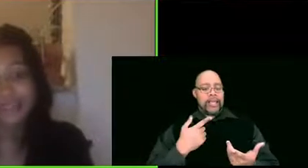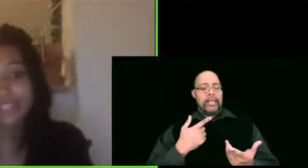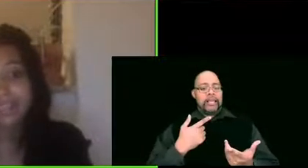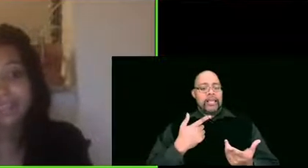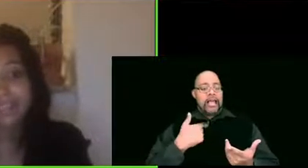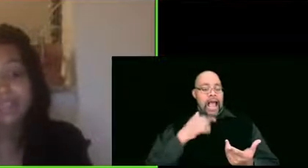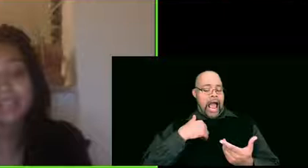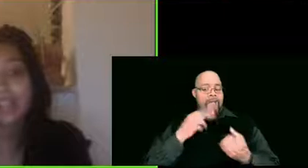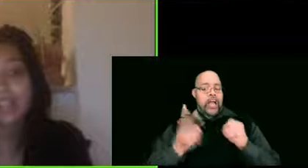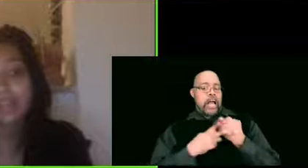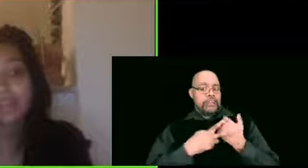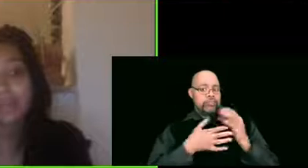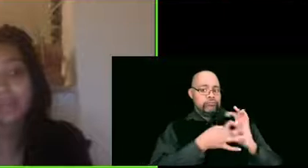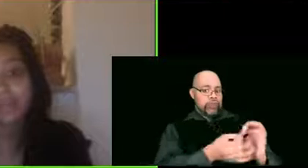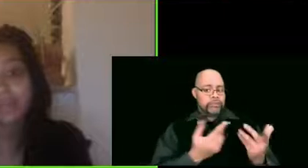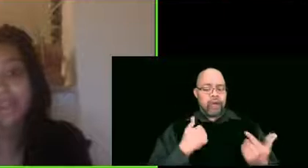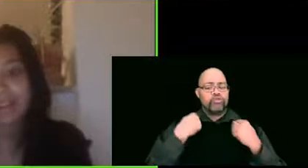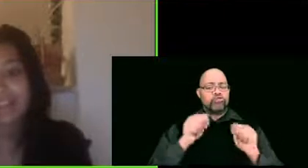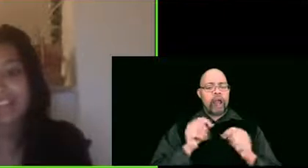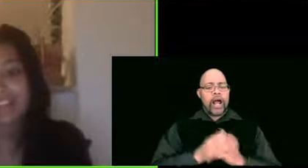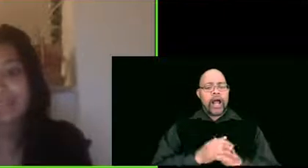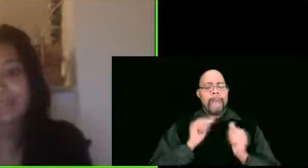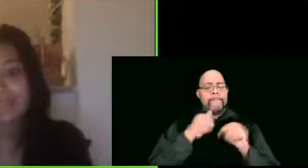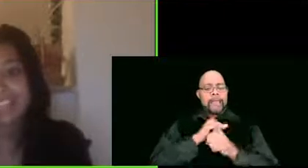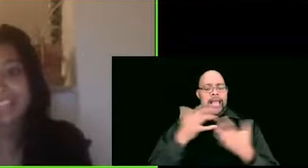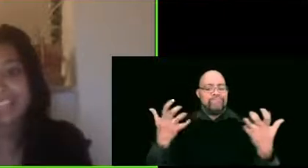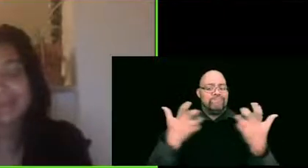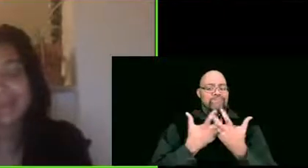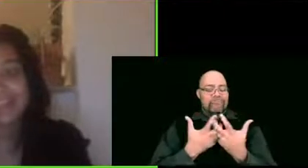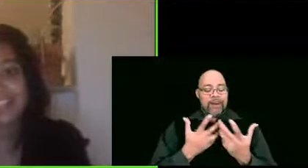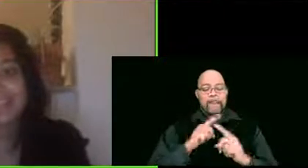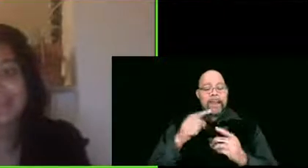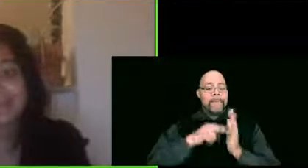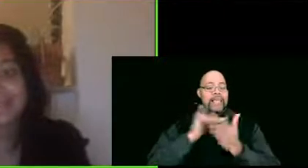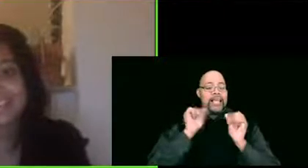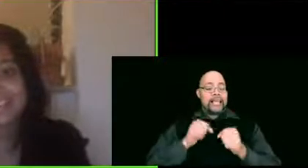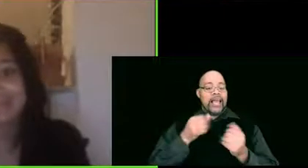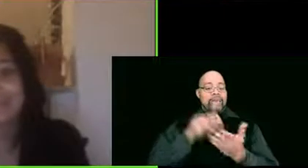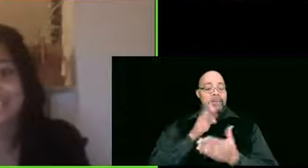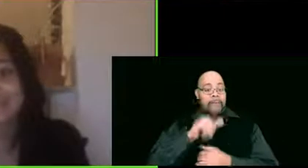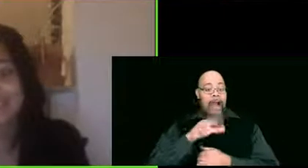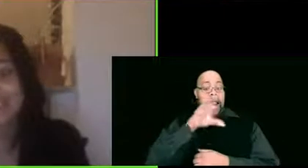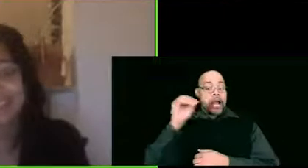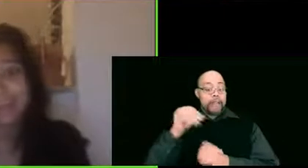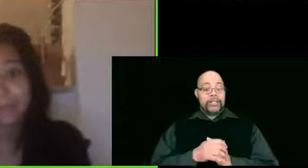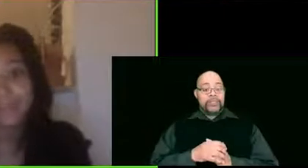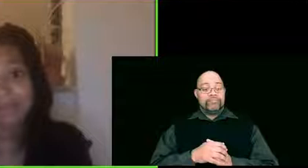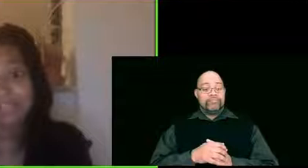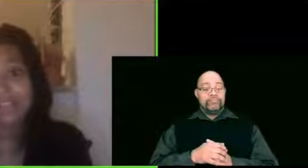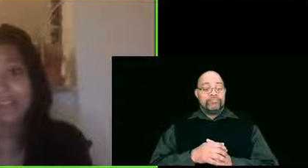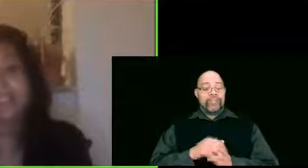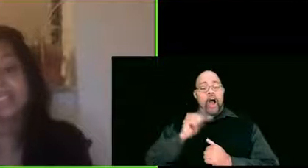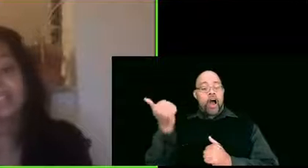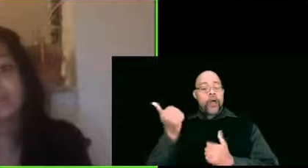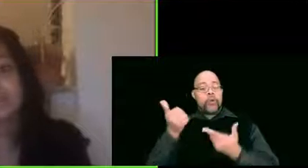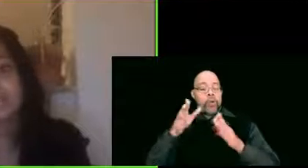add a conservation spin and I will try and make it into my own thing, but it means that it can be funded by a company.